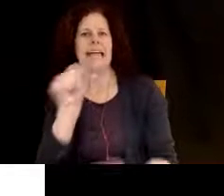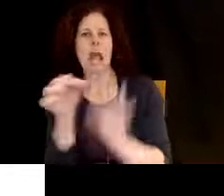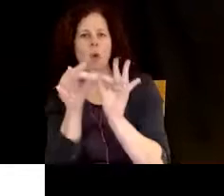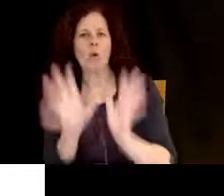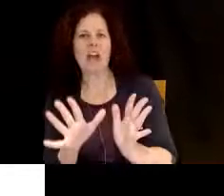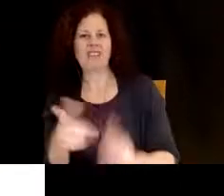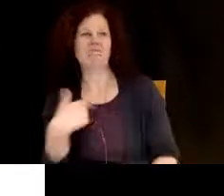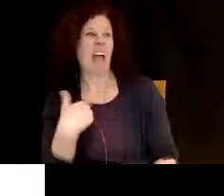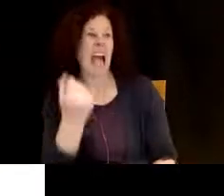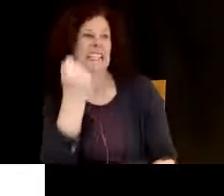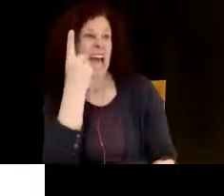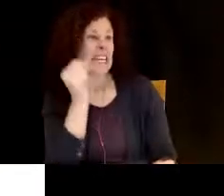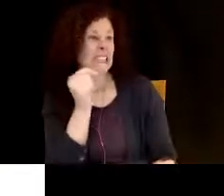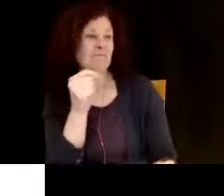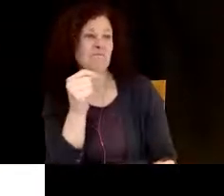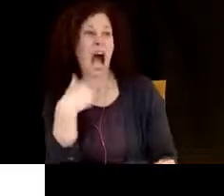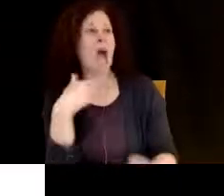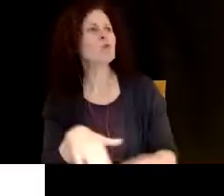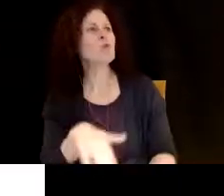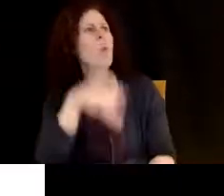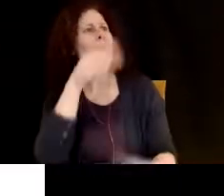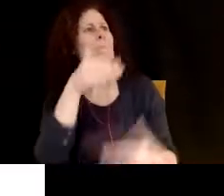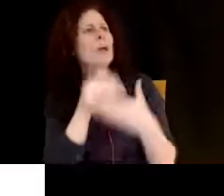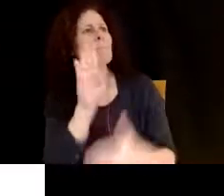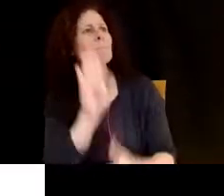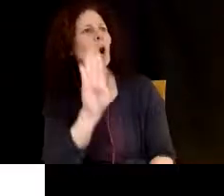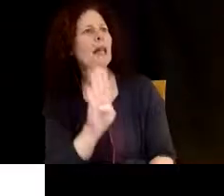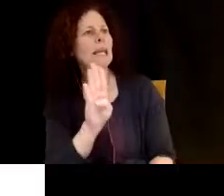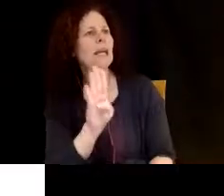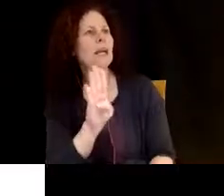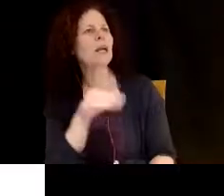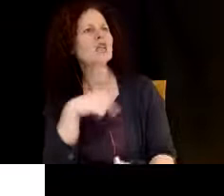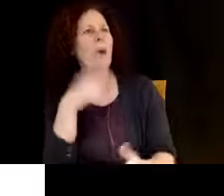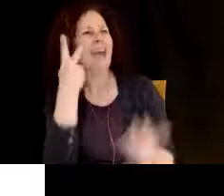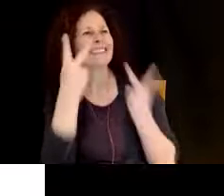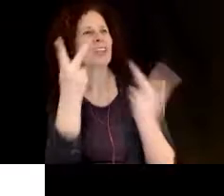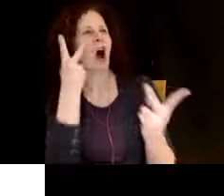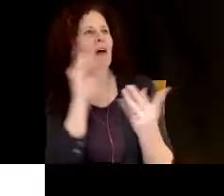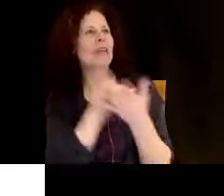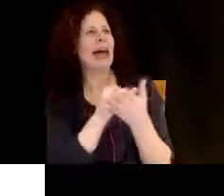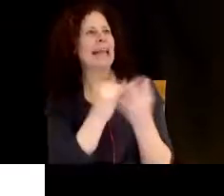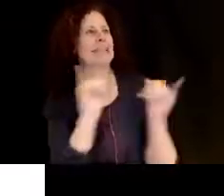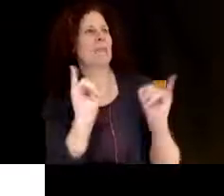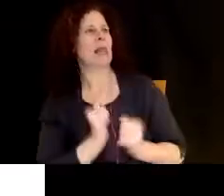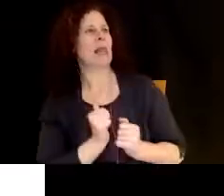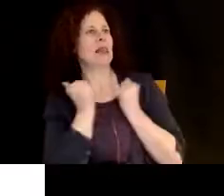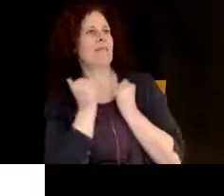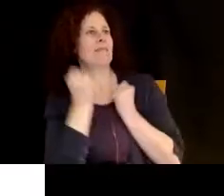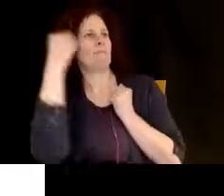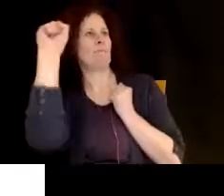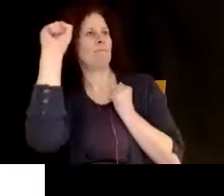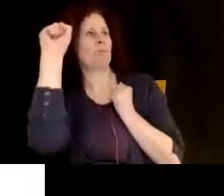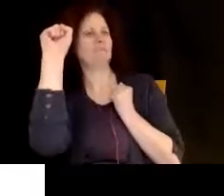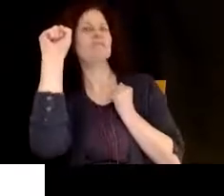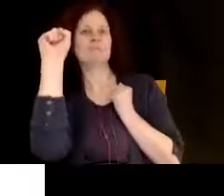about the independent living movement." There we are, thanks. This coordinator had a long history